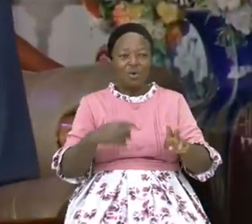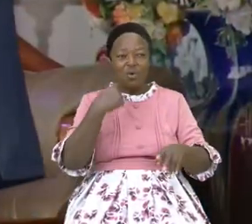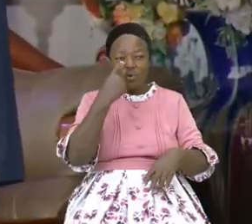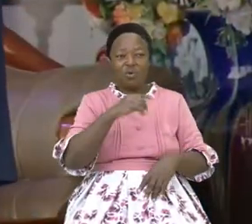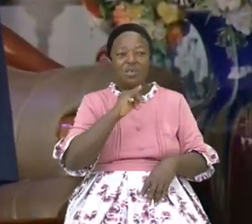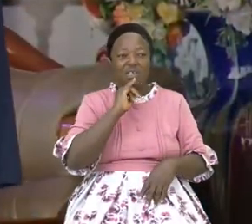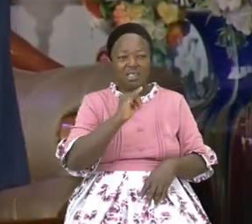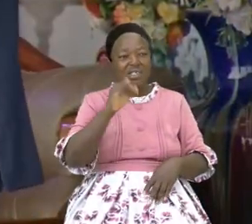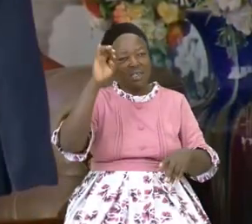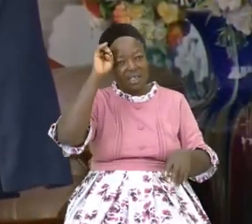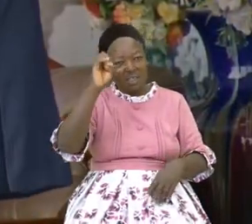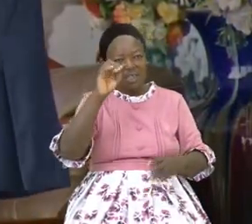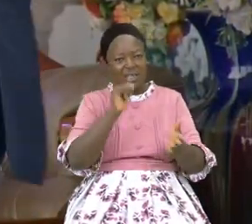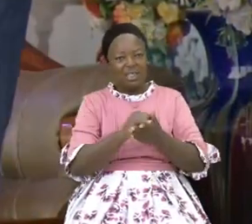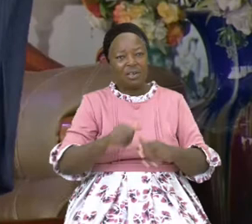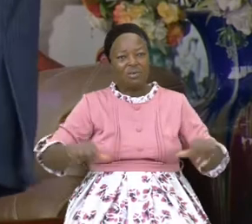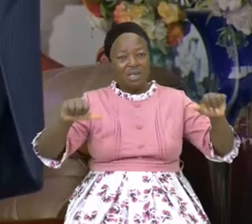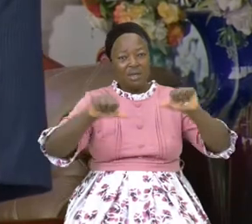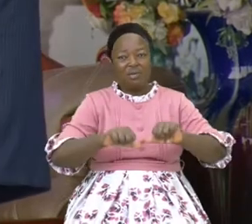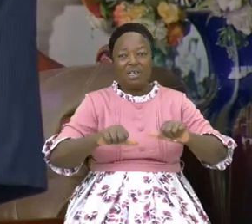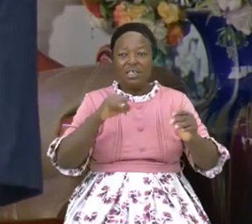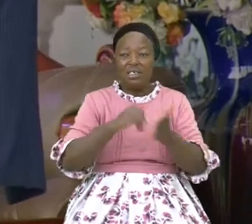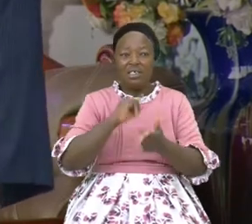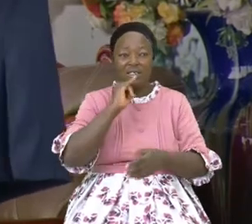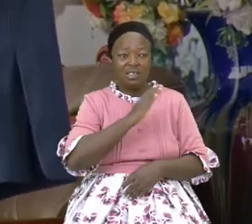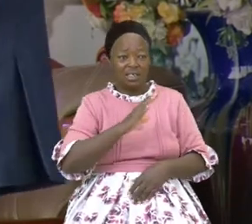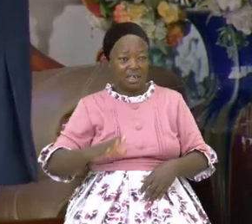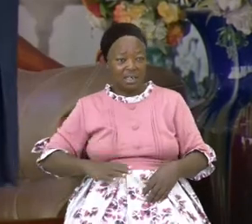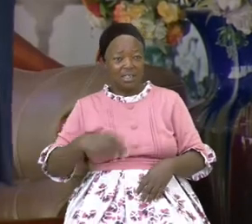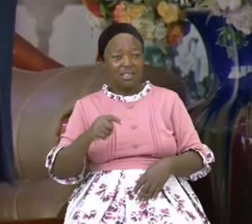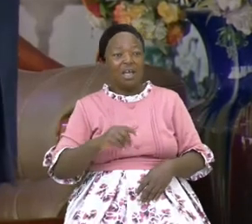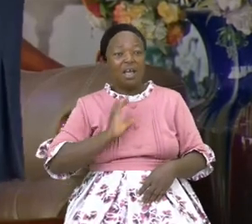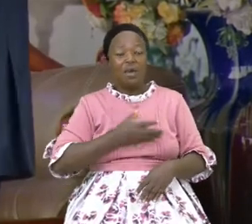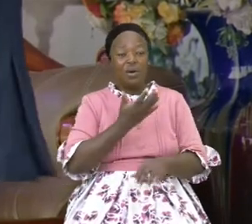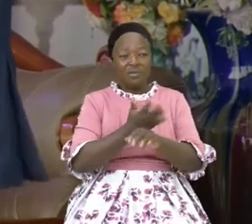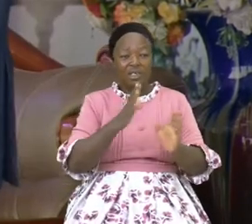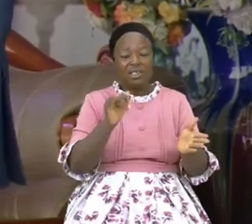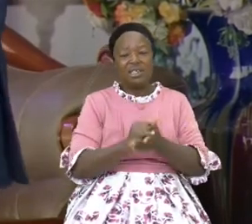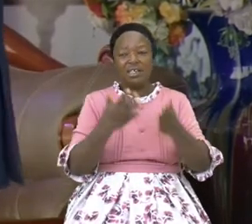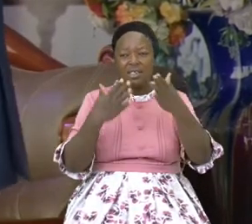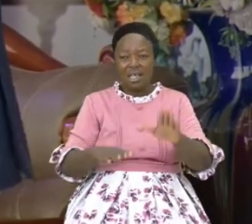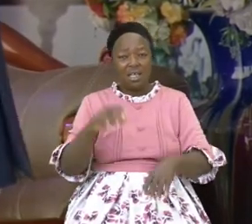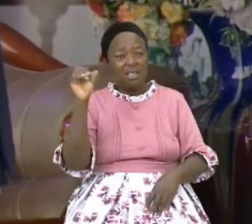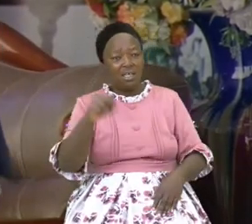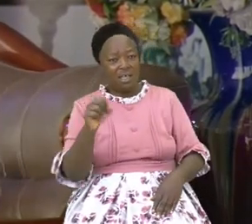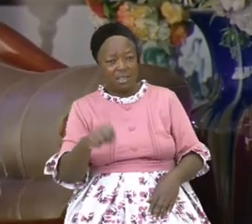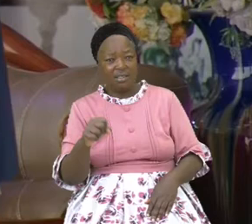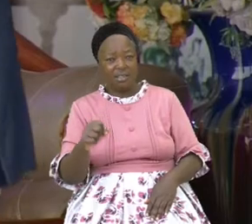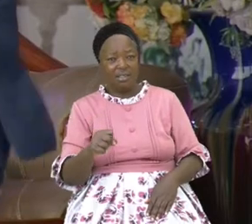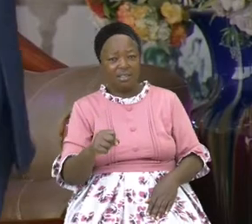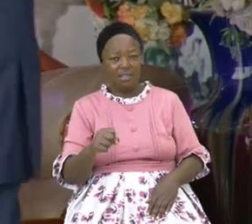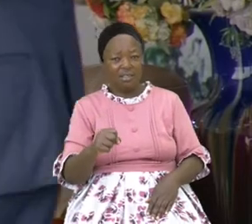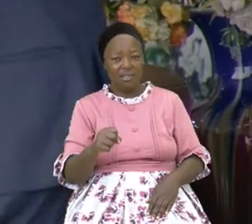he that condemneth? It is Christ, our advocate, that died. Yea, yes,